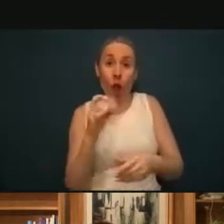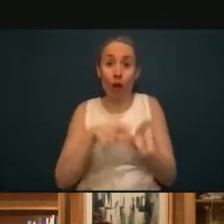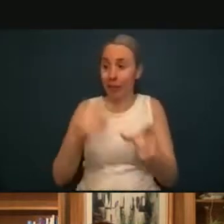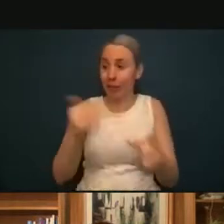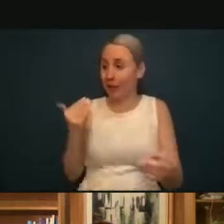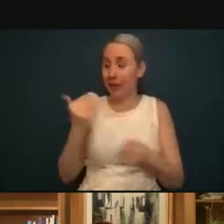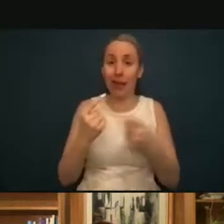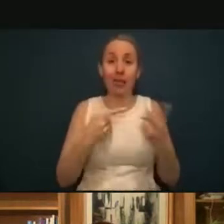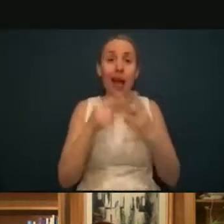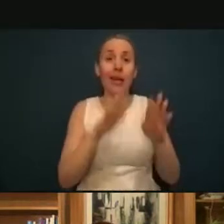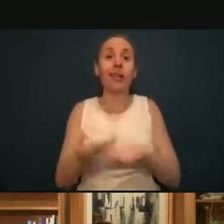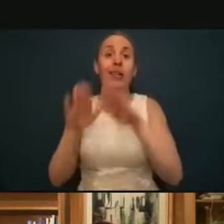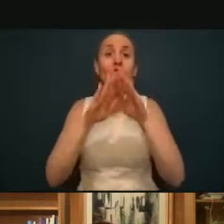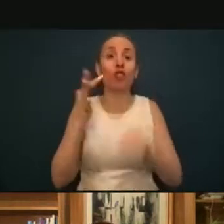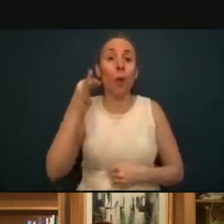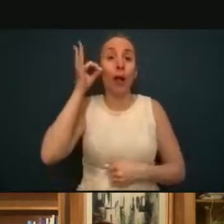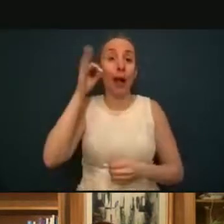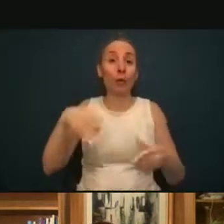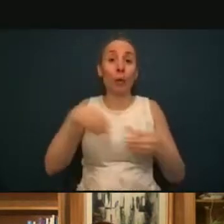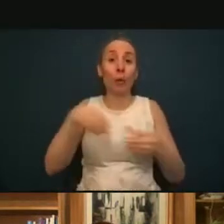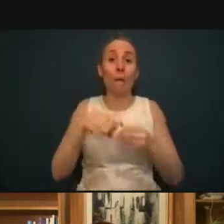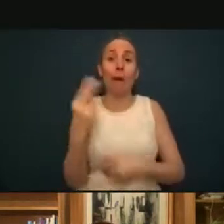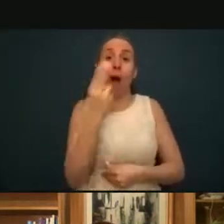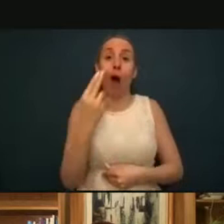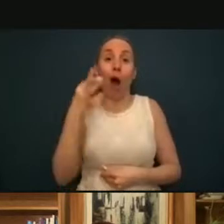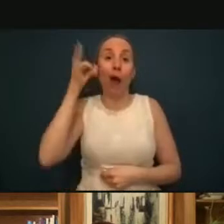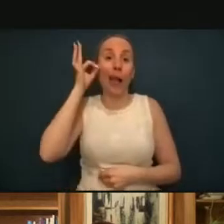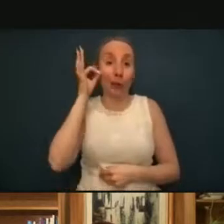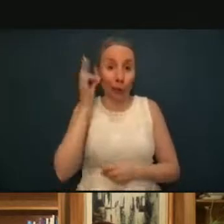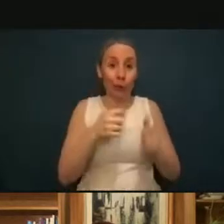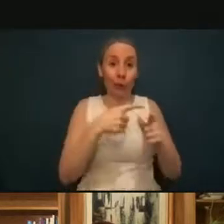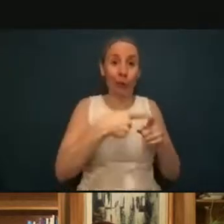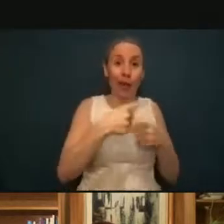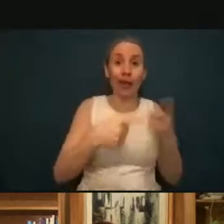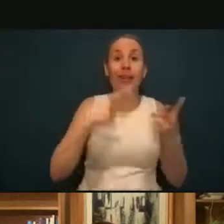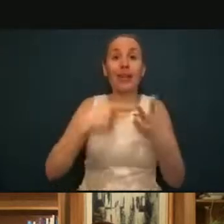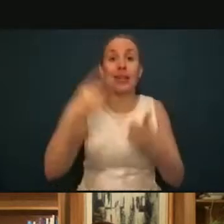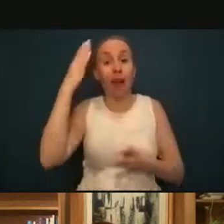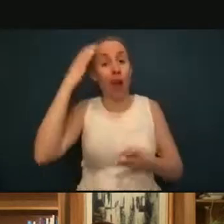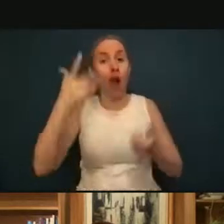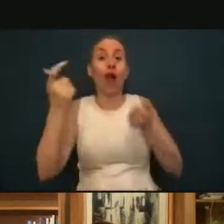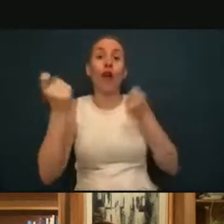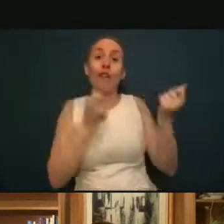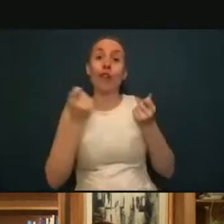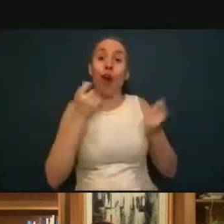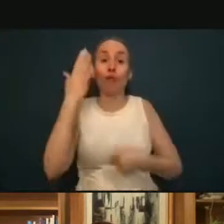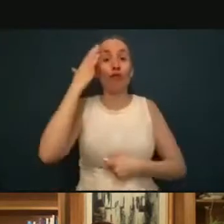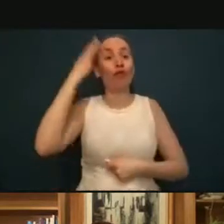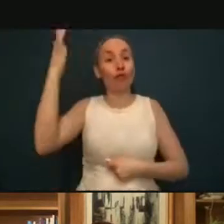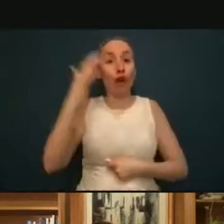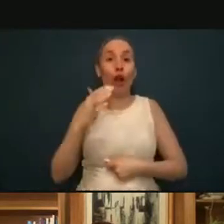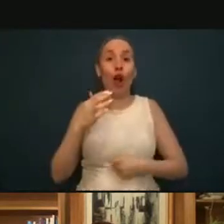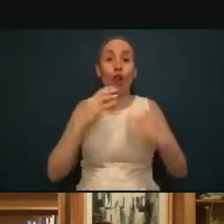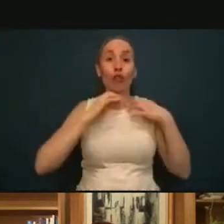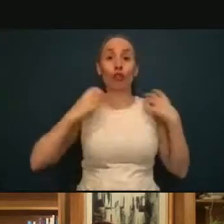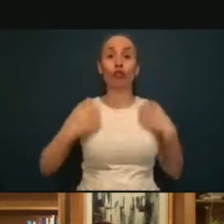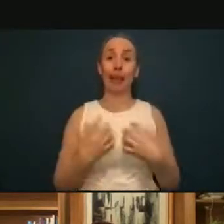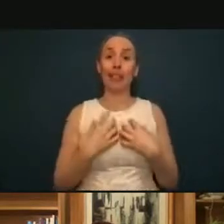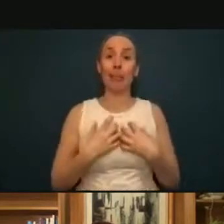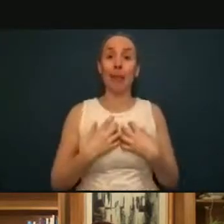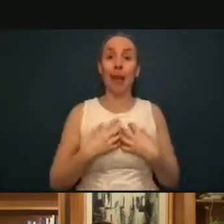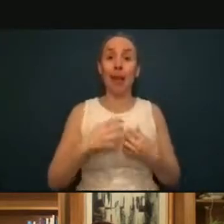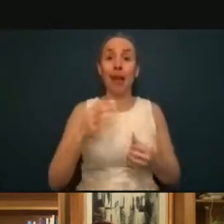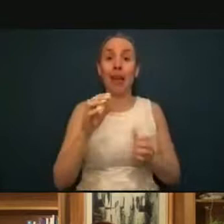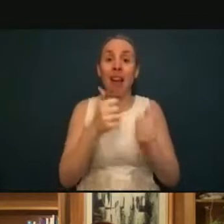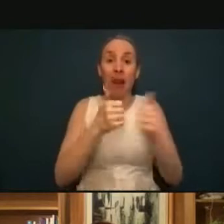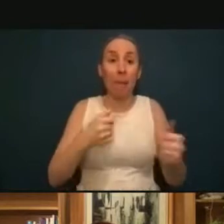Council member of Arts Council England, Governor of the Royal Shakespeare Company, Chair of the BFI Disability Screen Advisory Board, Trustee